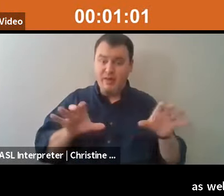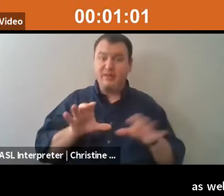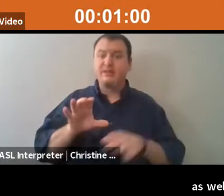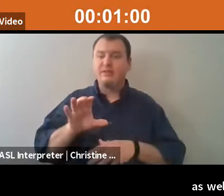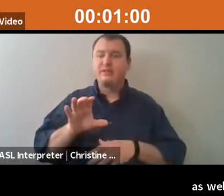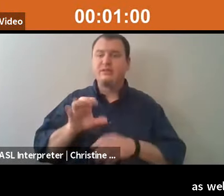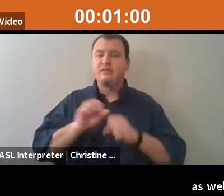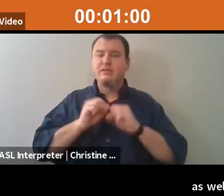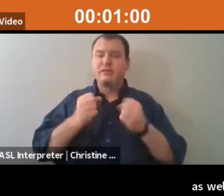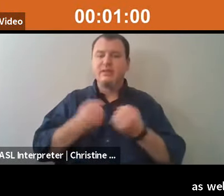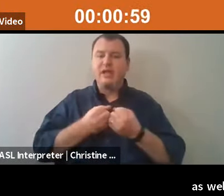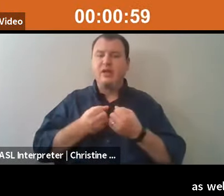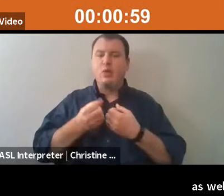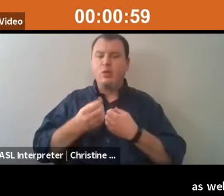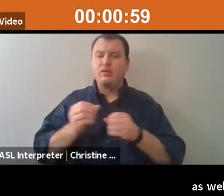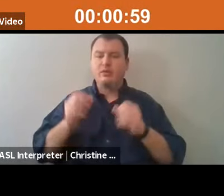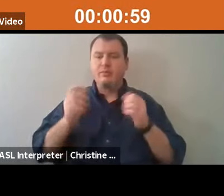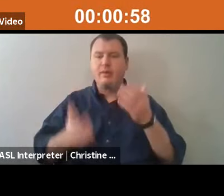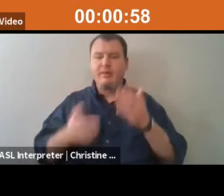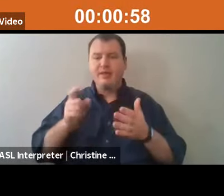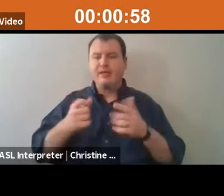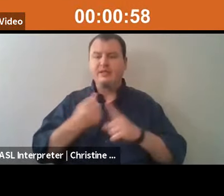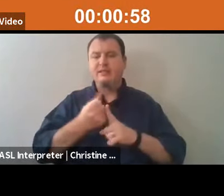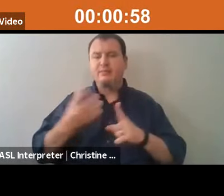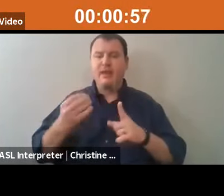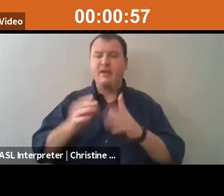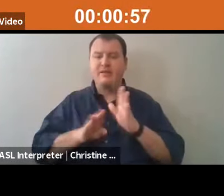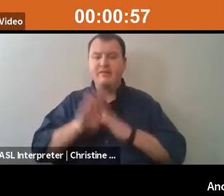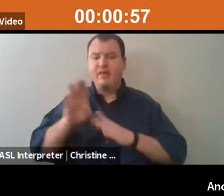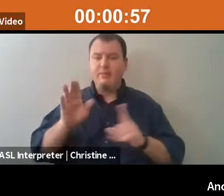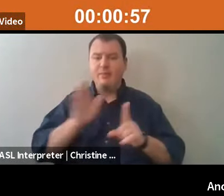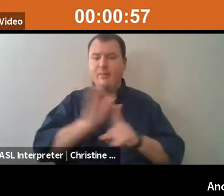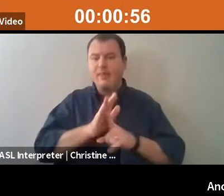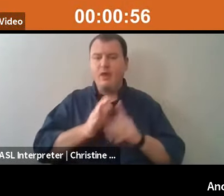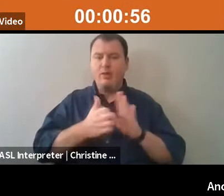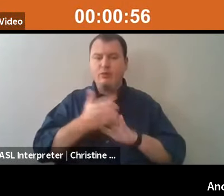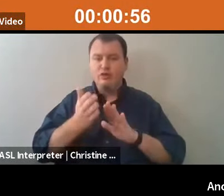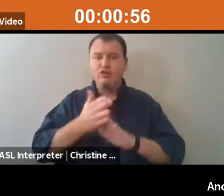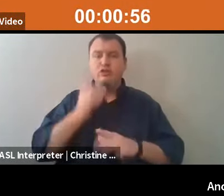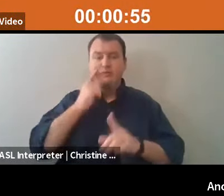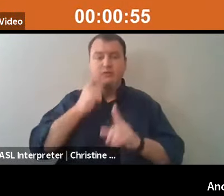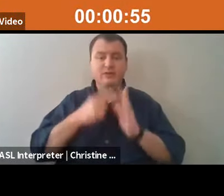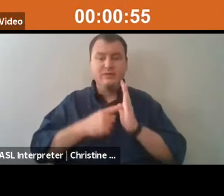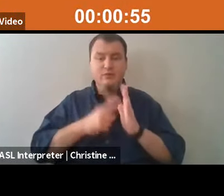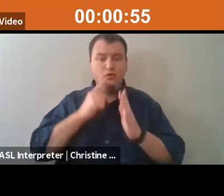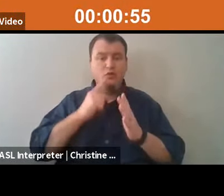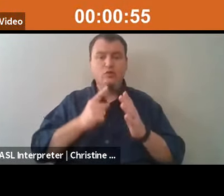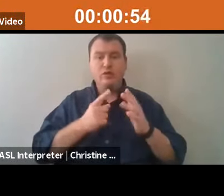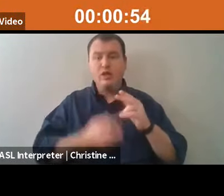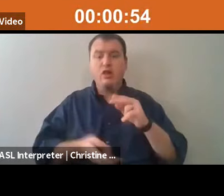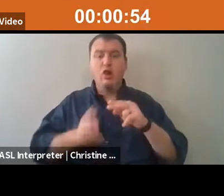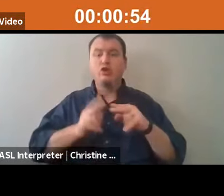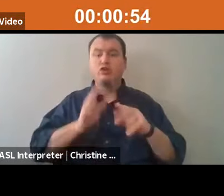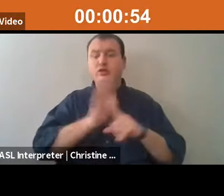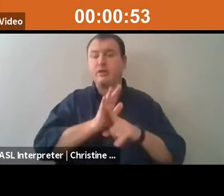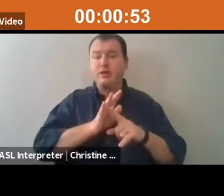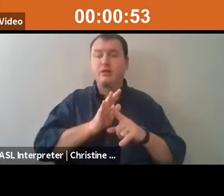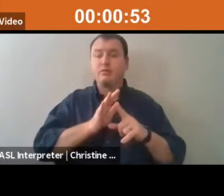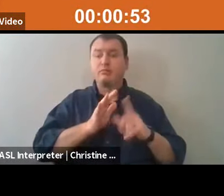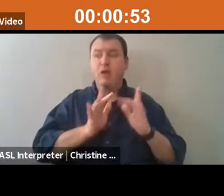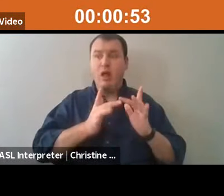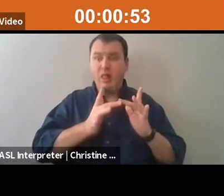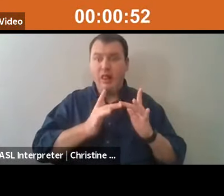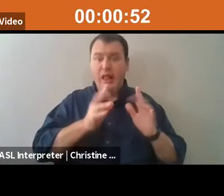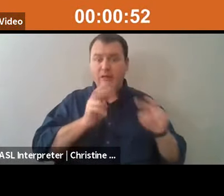to expand and develop their operations, for instance, to enlarge their presence on the internet in order to